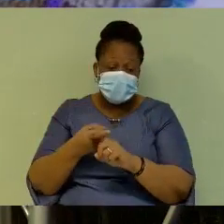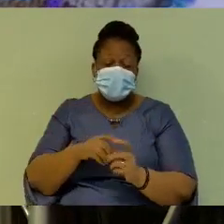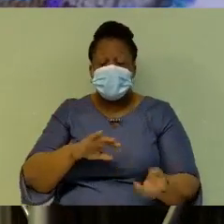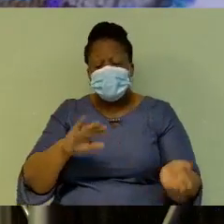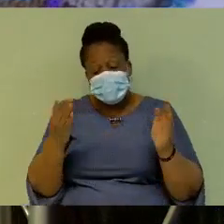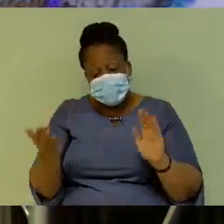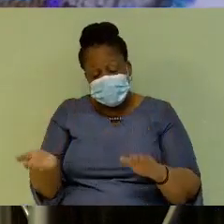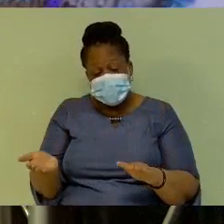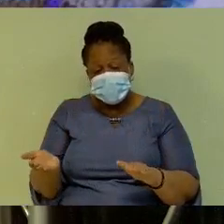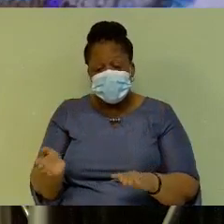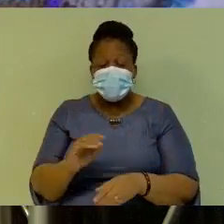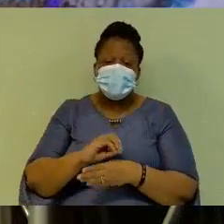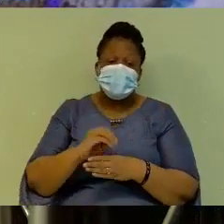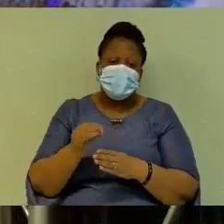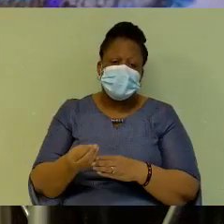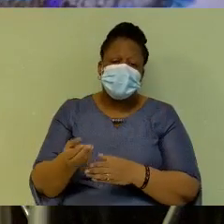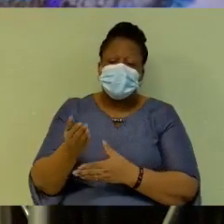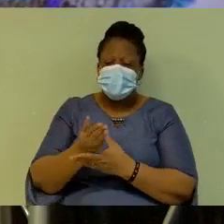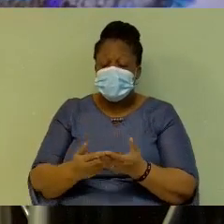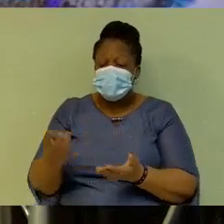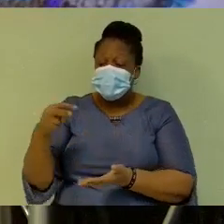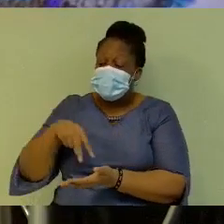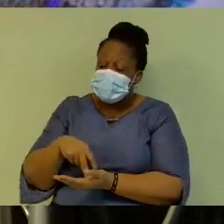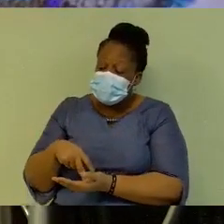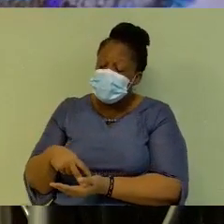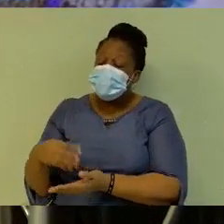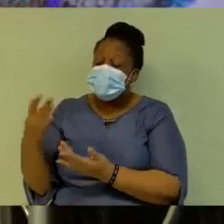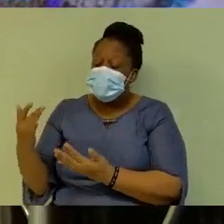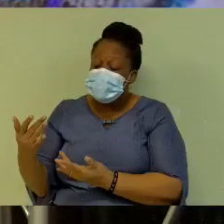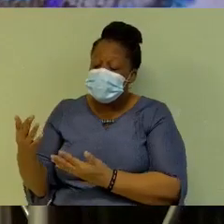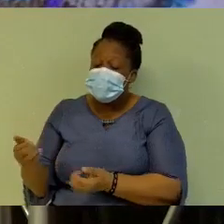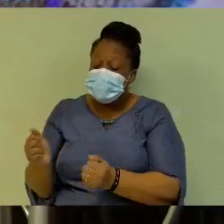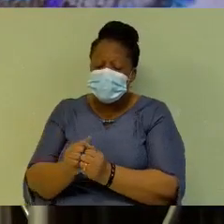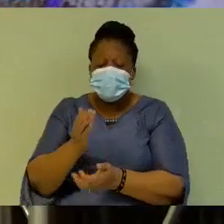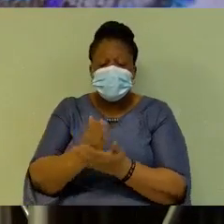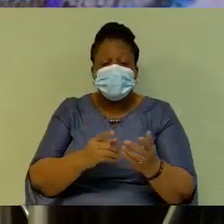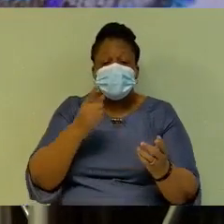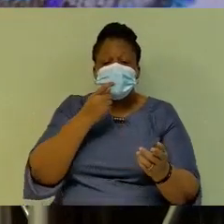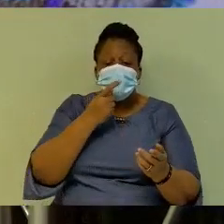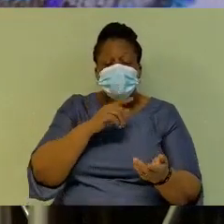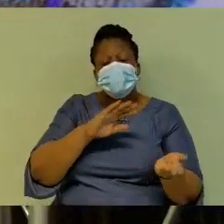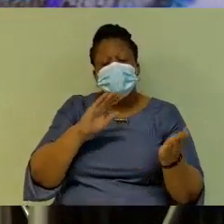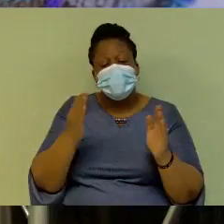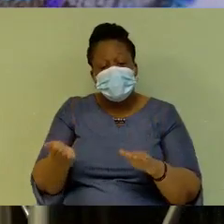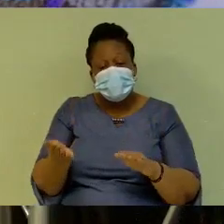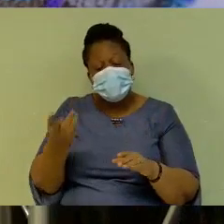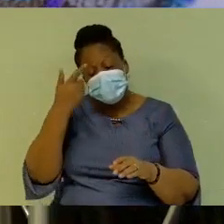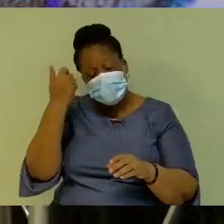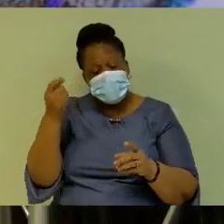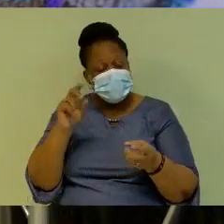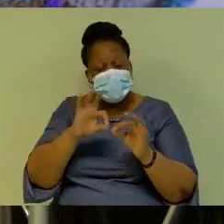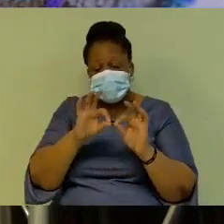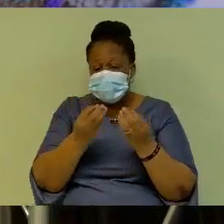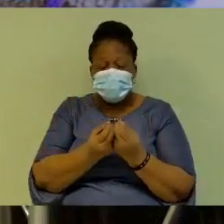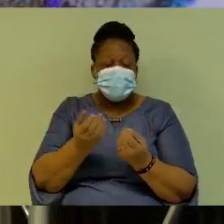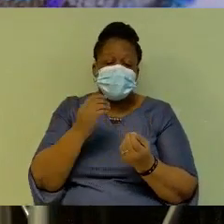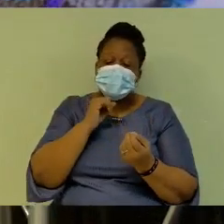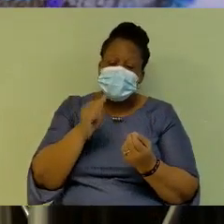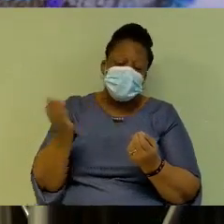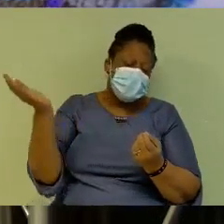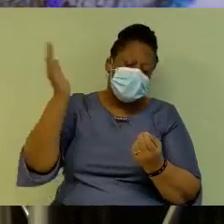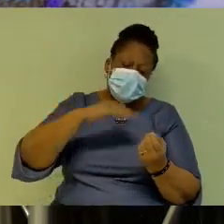the deathbed of a COVID-19 patient whose family cannot be there to say their final goodbyes, extended separation